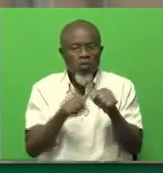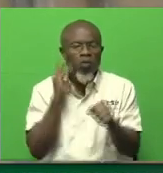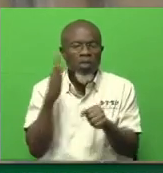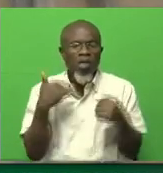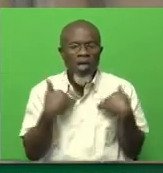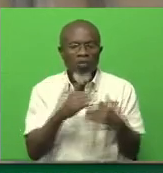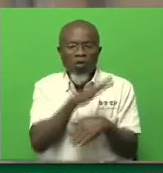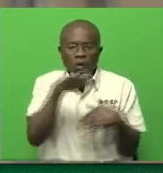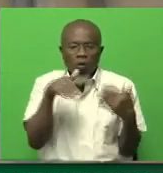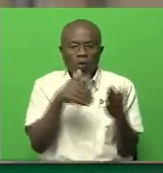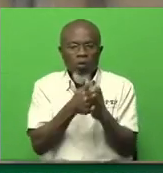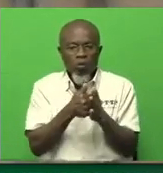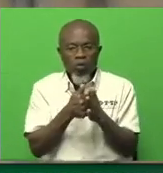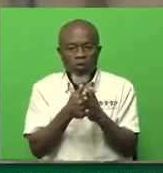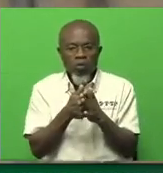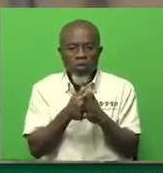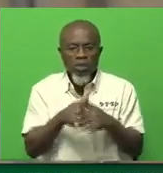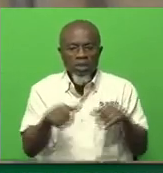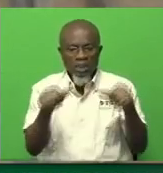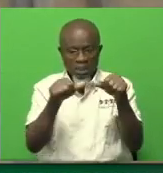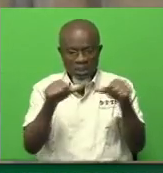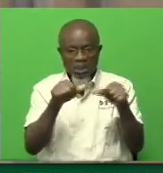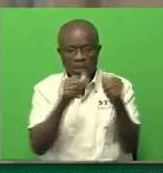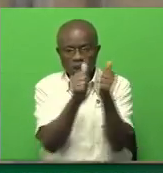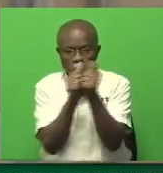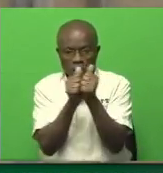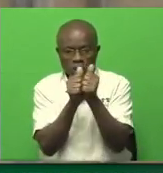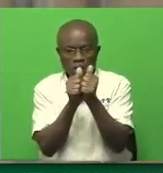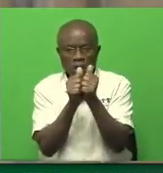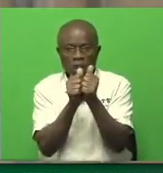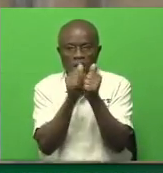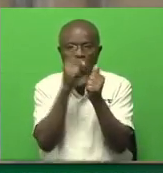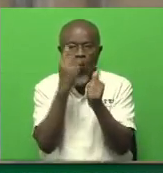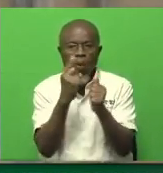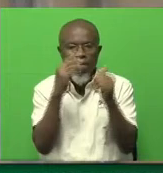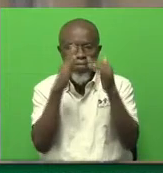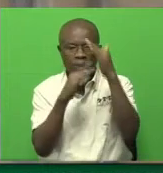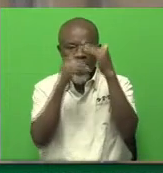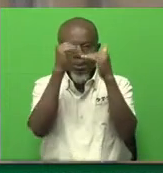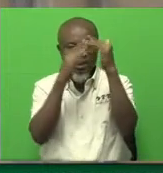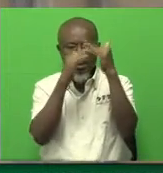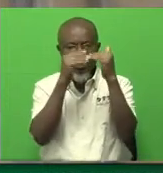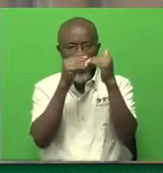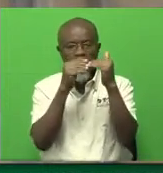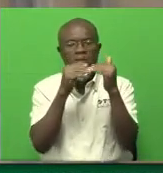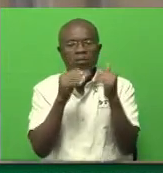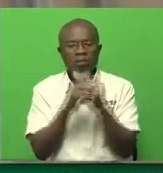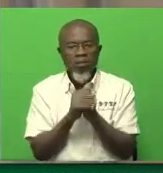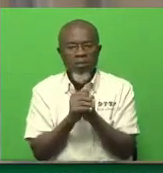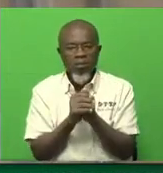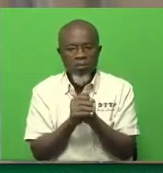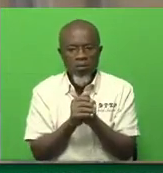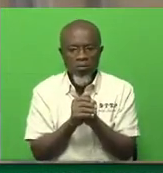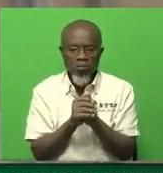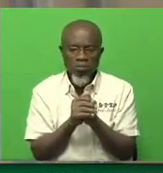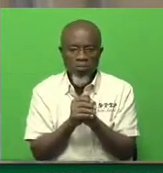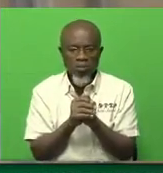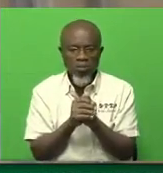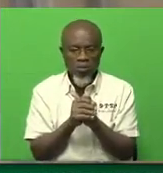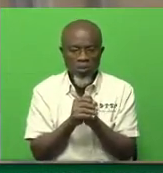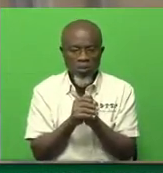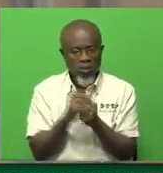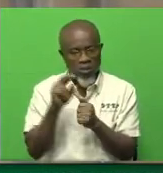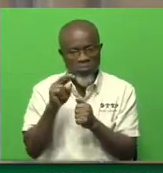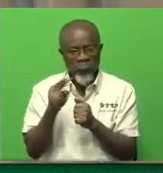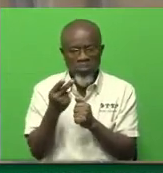Roof by hopefully second quarter of 2023 and the synergies and having all these